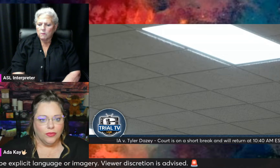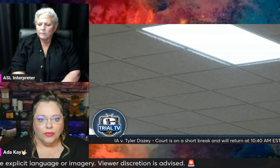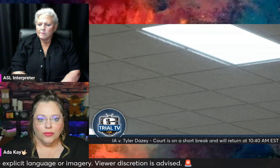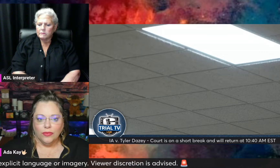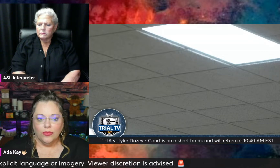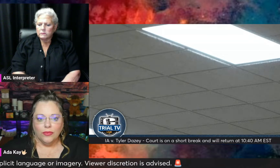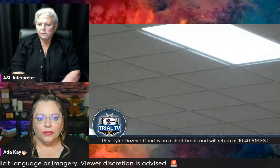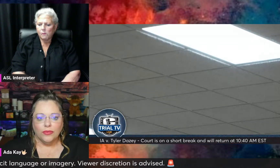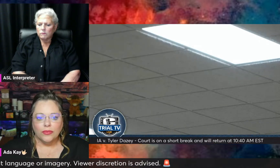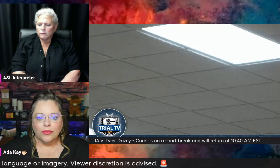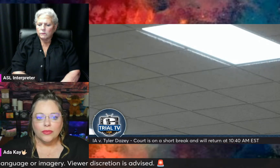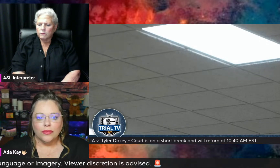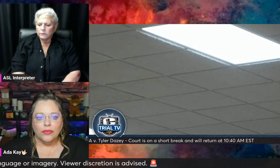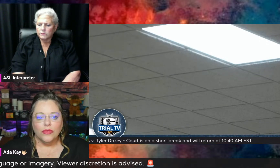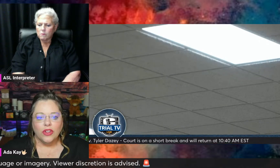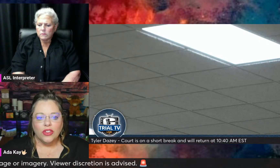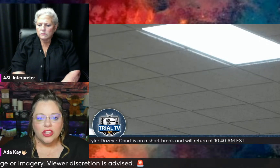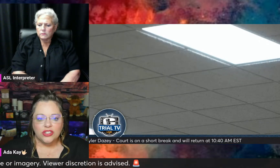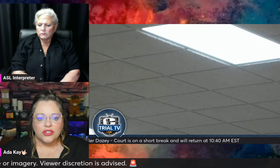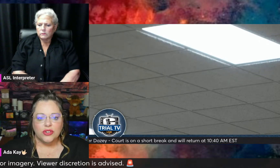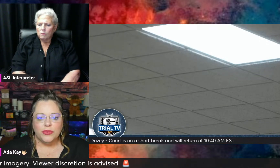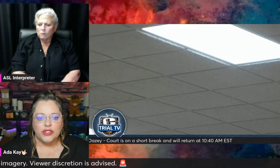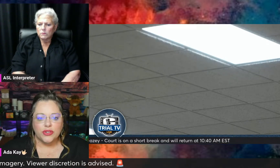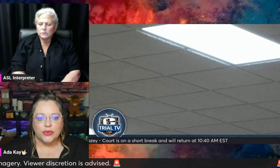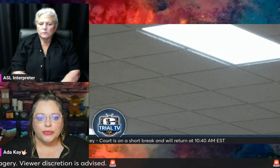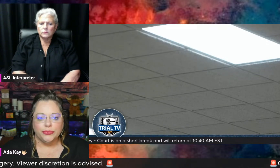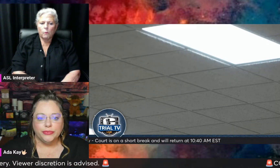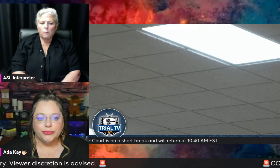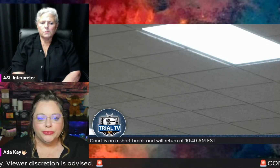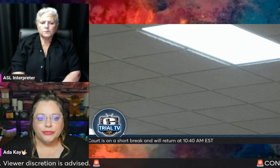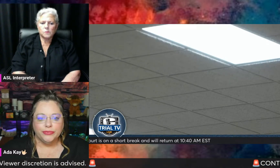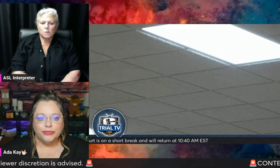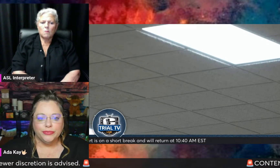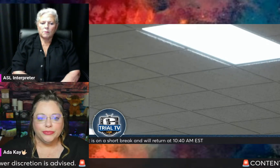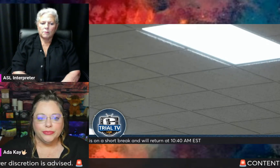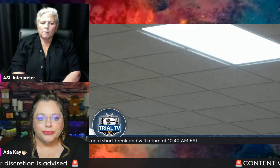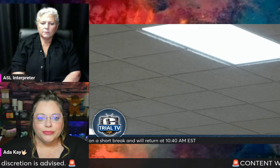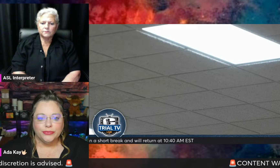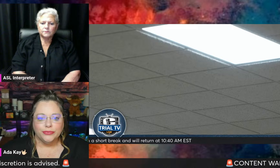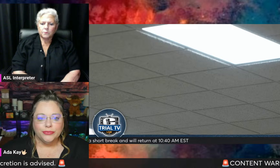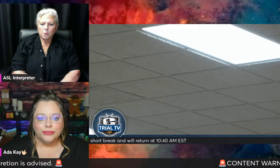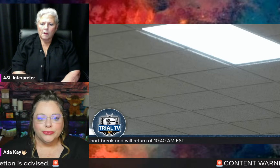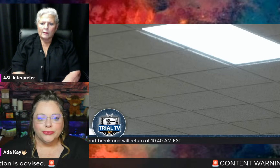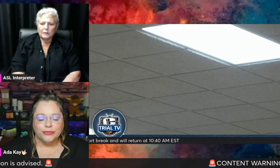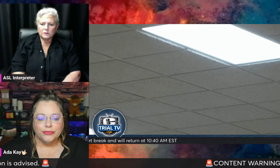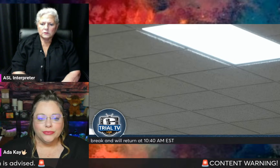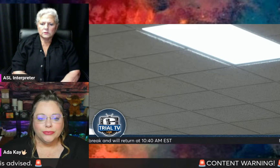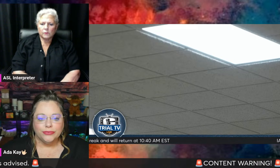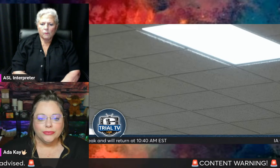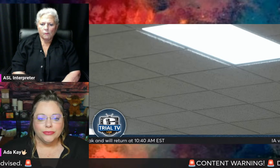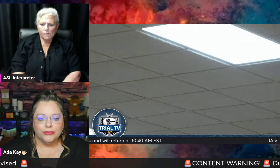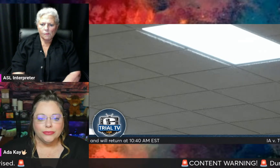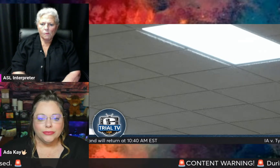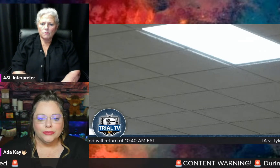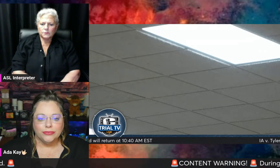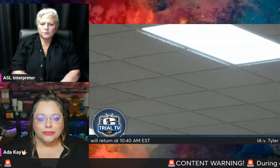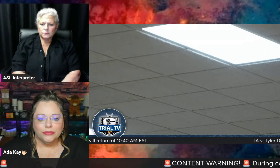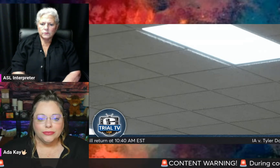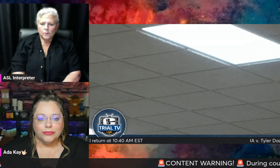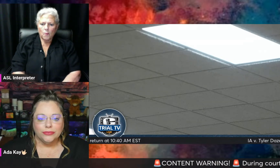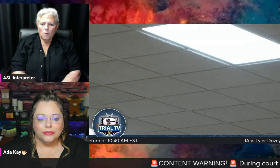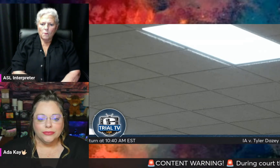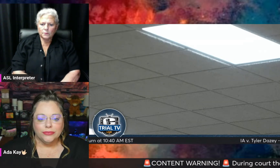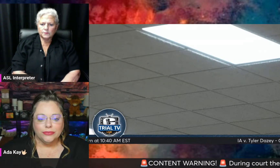Okay, Is that okay? All with the same Yes. setup here? This is Yeah, going to and- be and They can Zoom. just take your seat and jump right in with the same link.